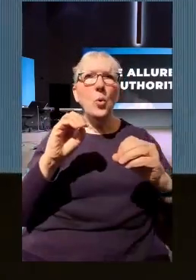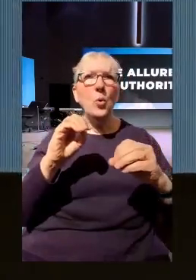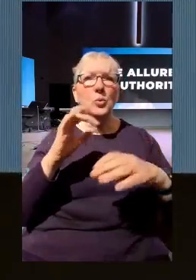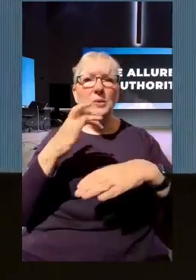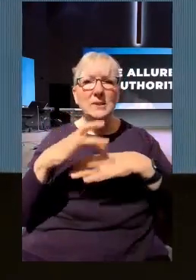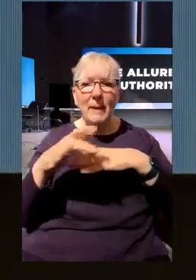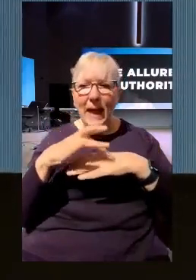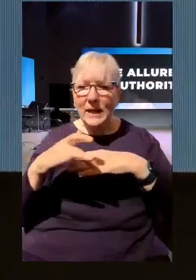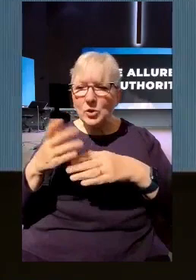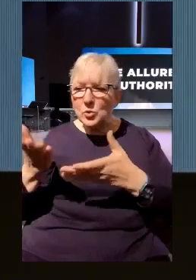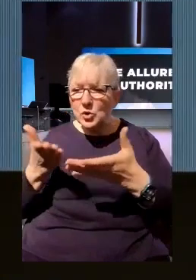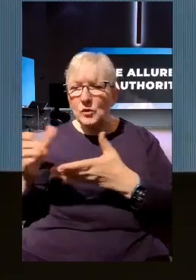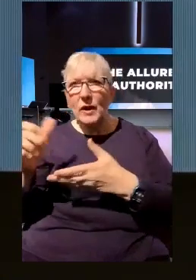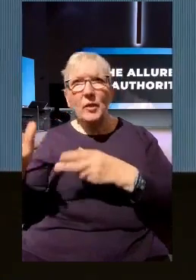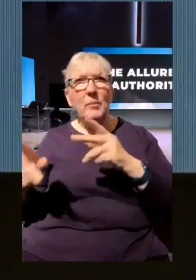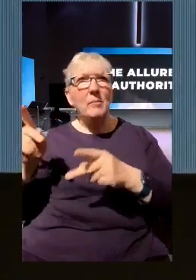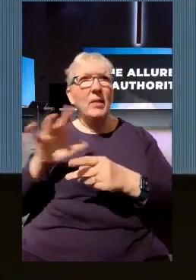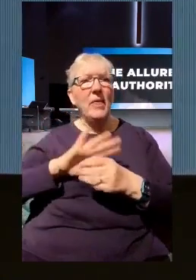out grace.